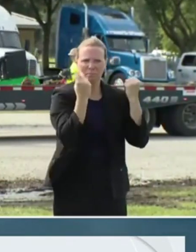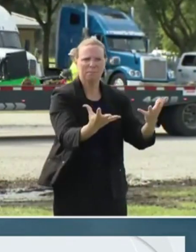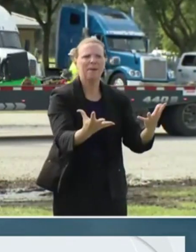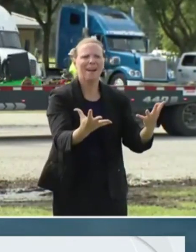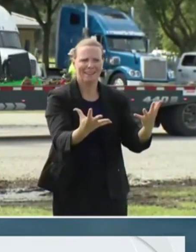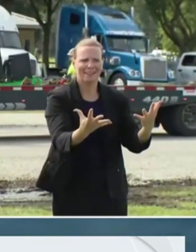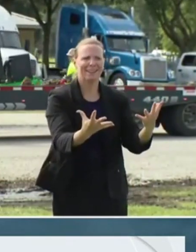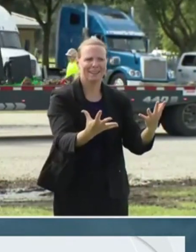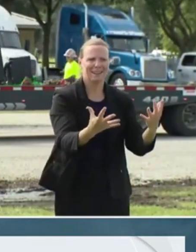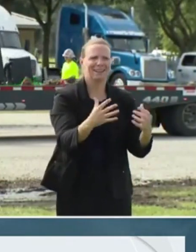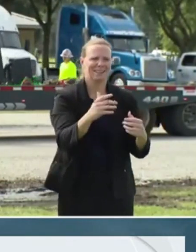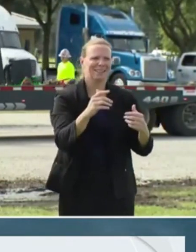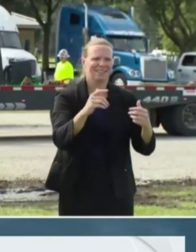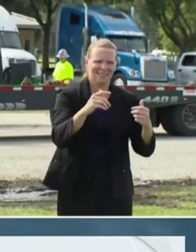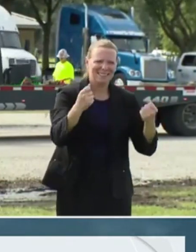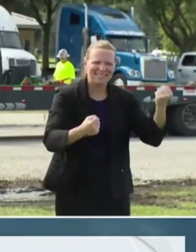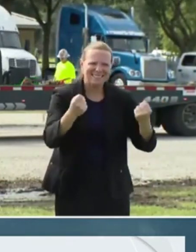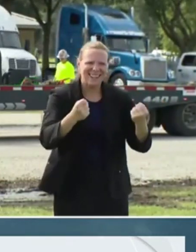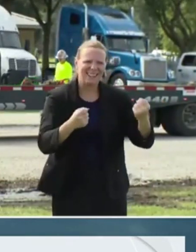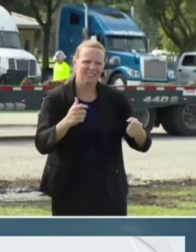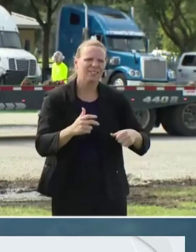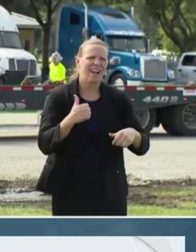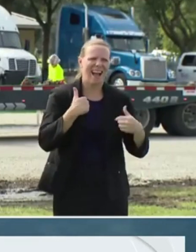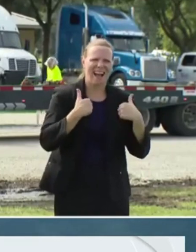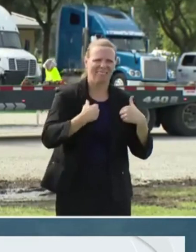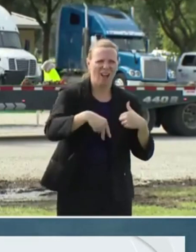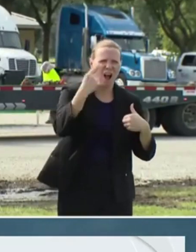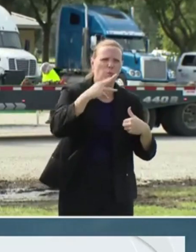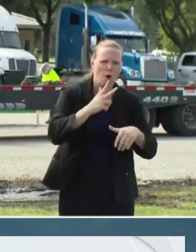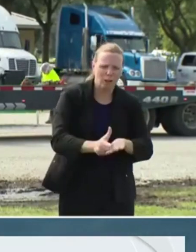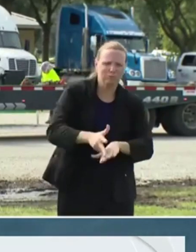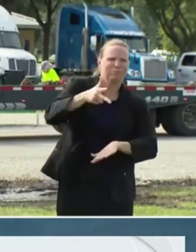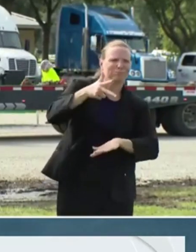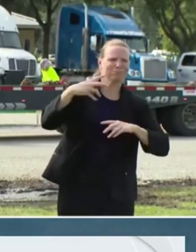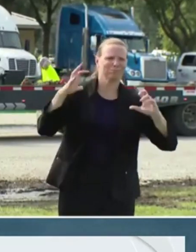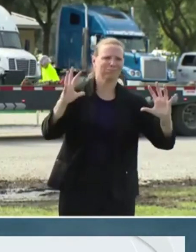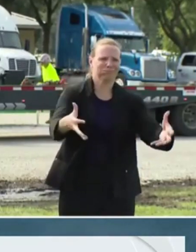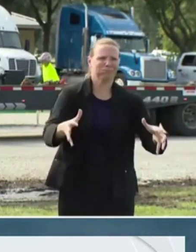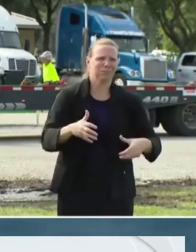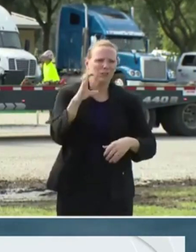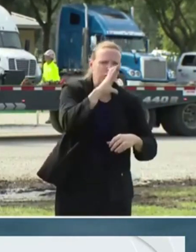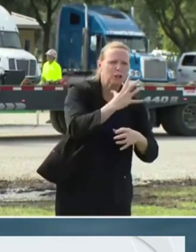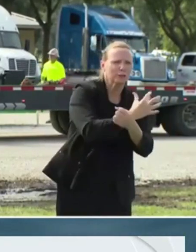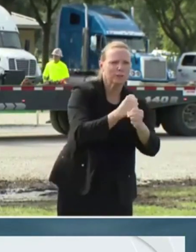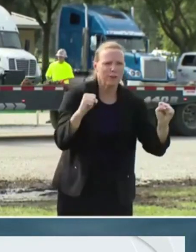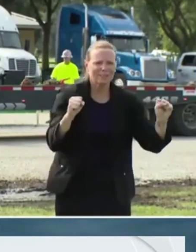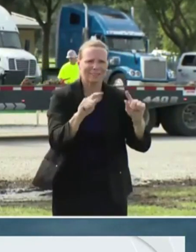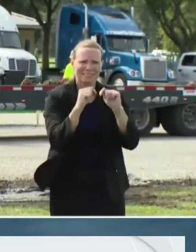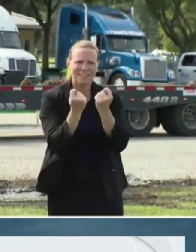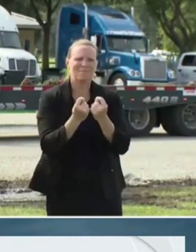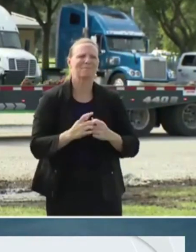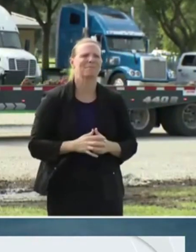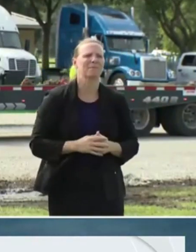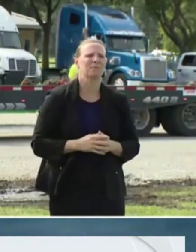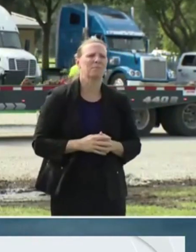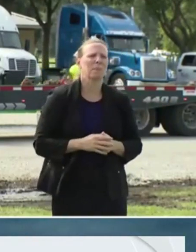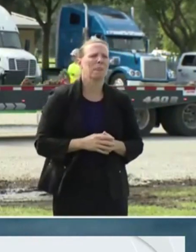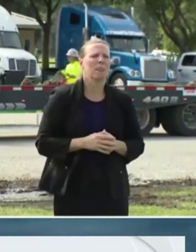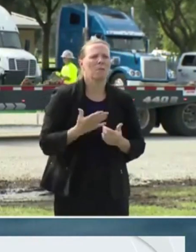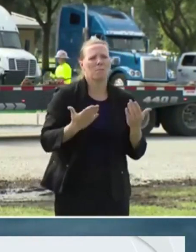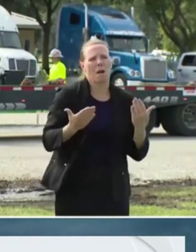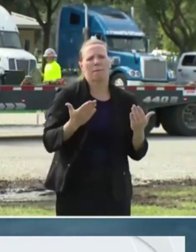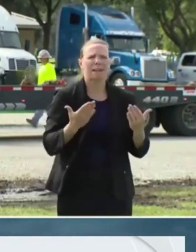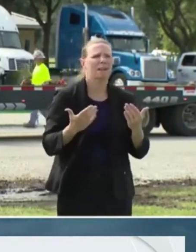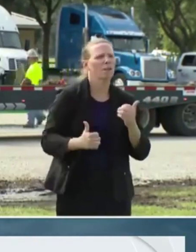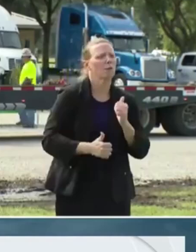high-wheeled vehicles, aerial, water, and ground National Guard search and rescue teams. This is probably the largest National